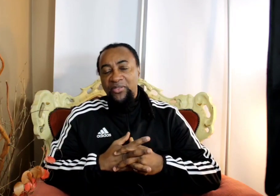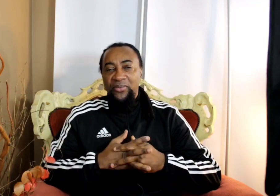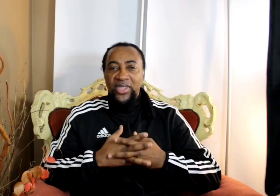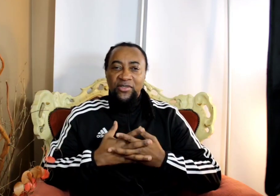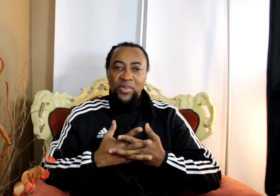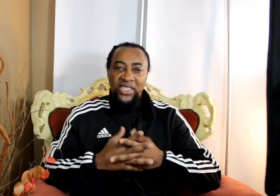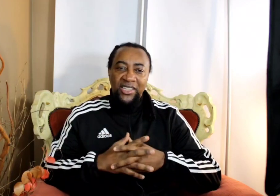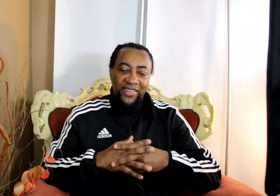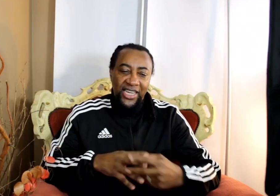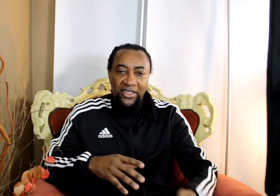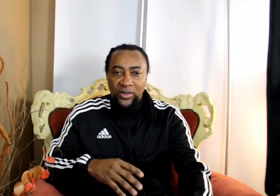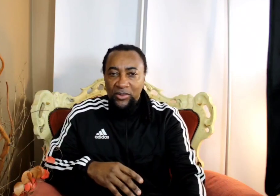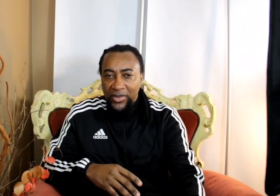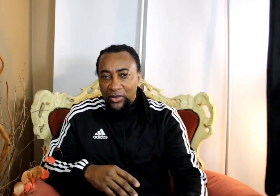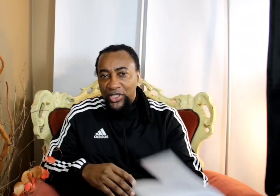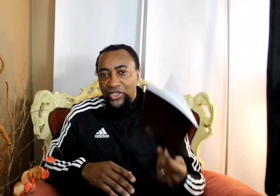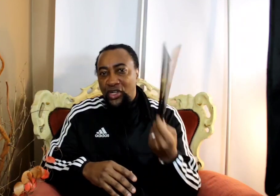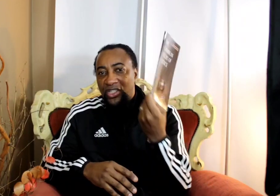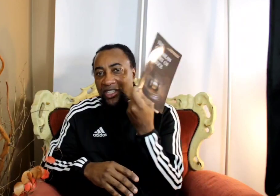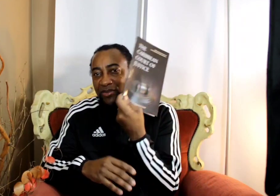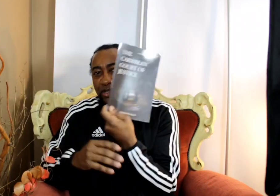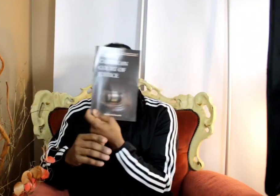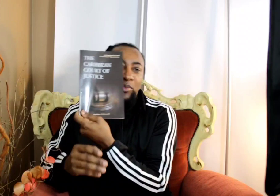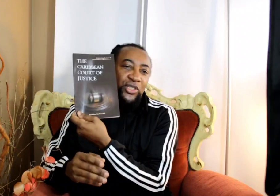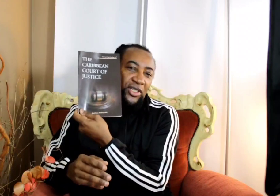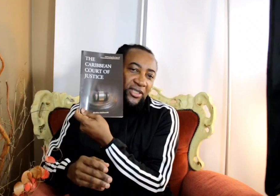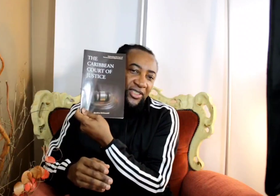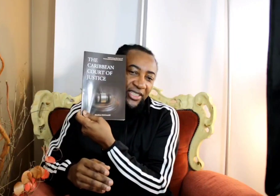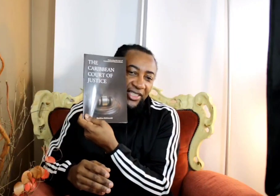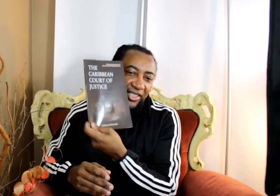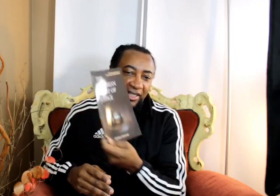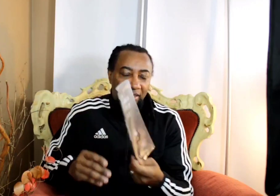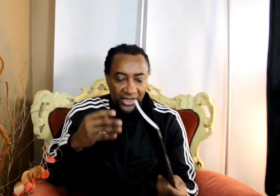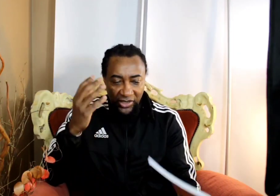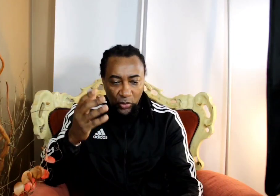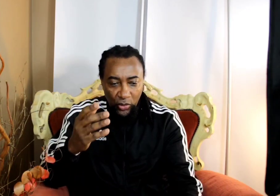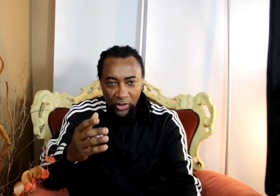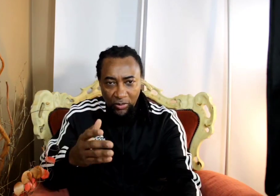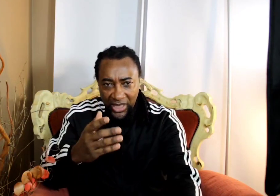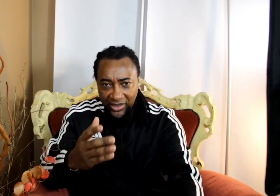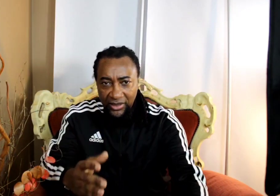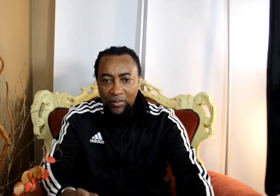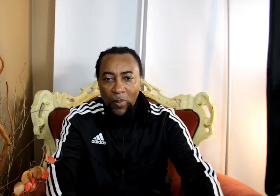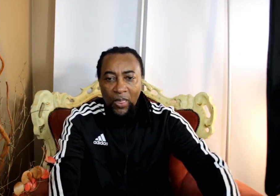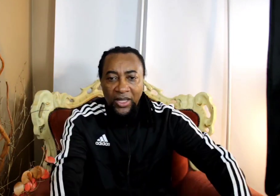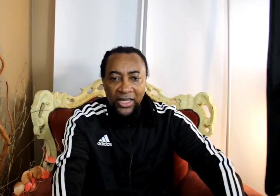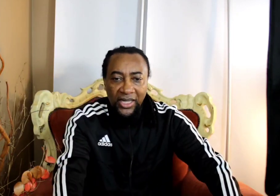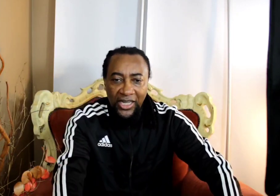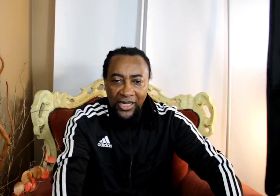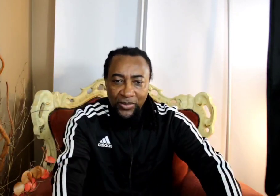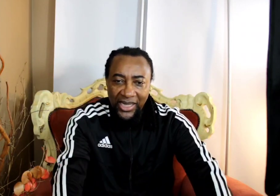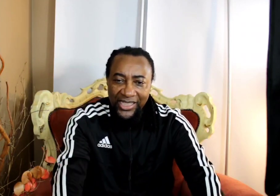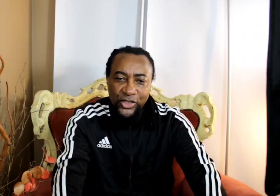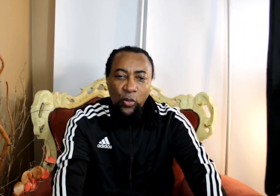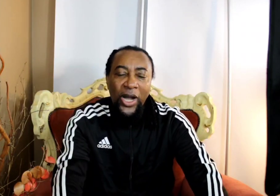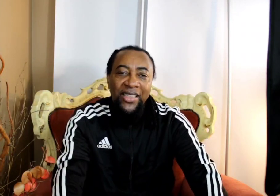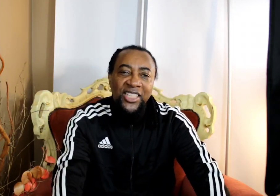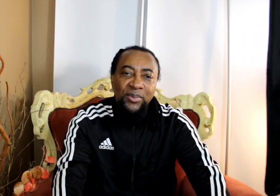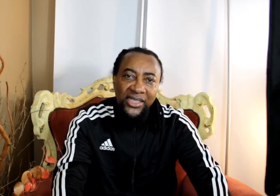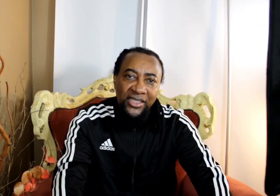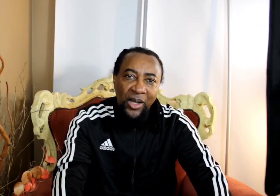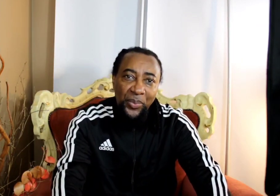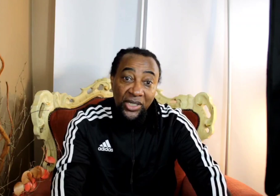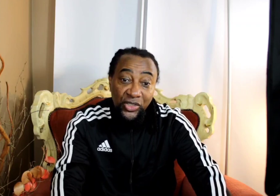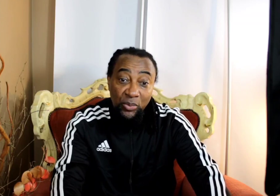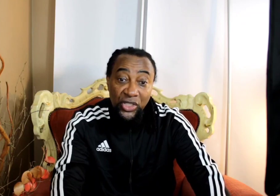and some of the information I've gathered in my research. I've been doing some research on the CCJ and the whole matter. As to why